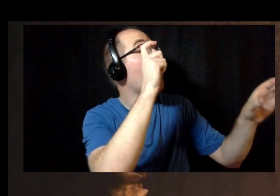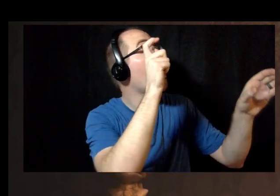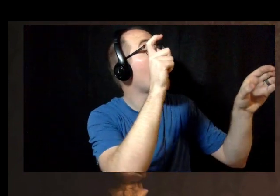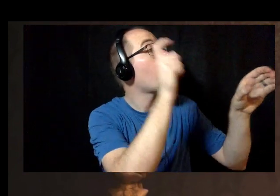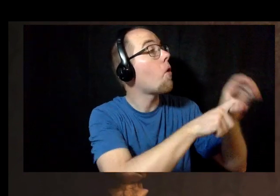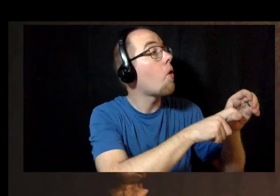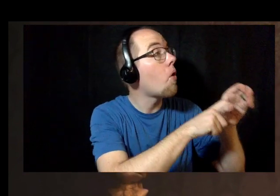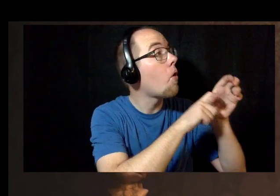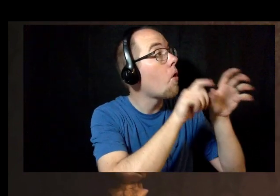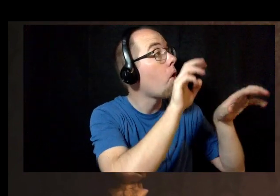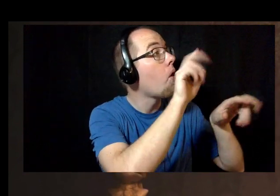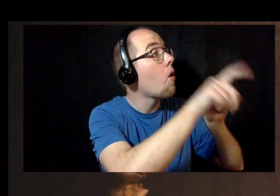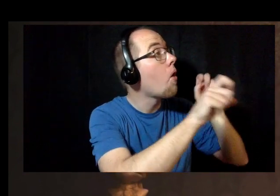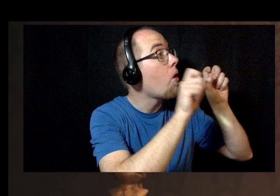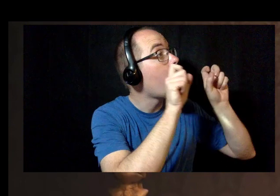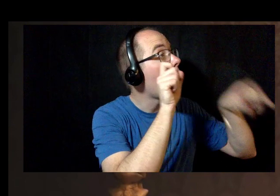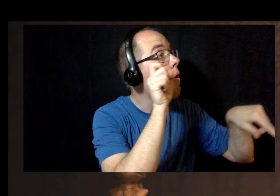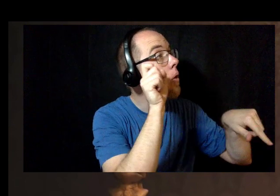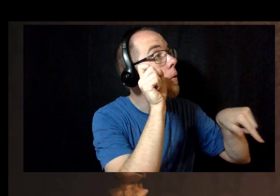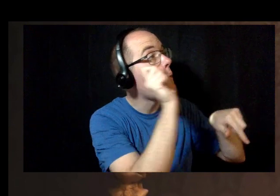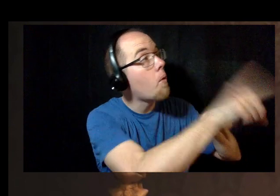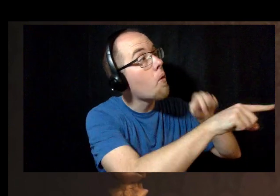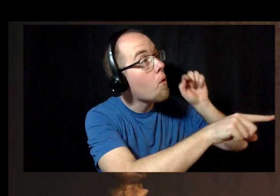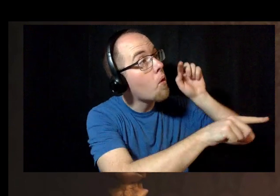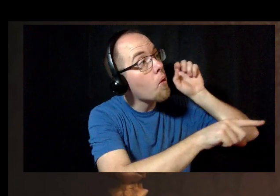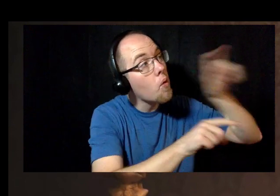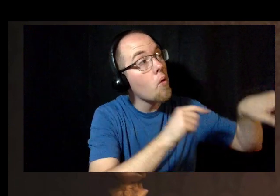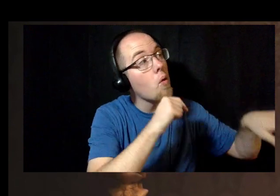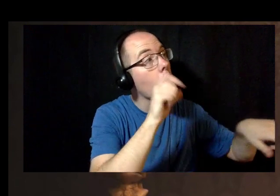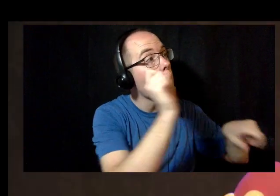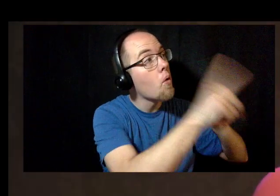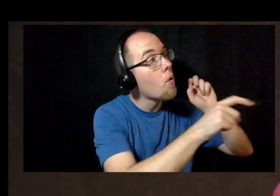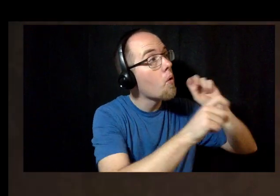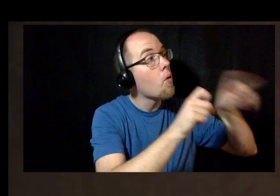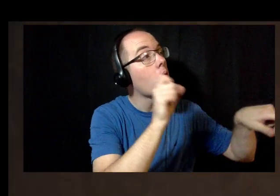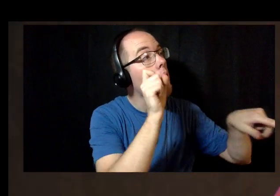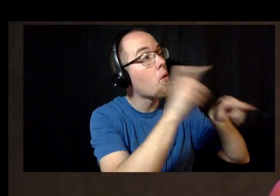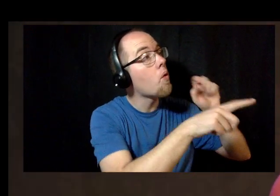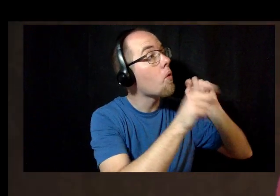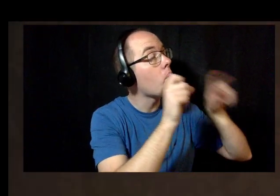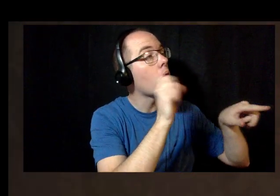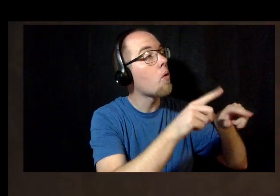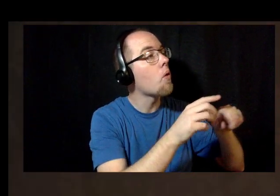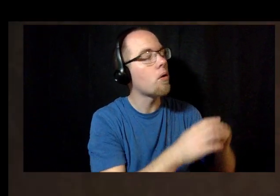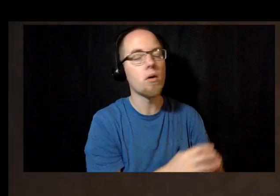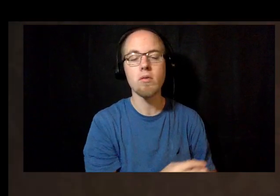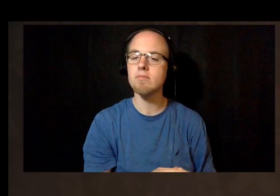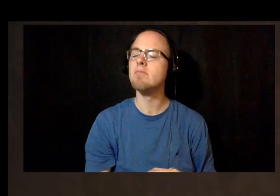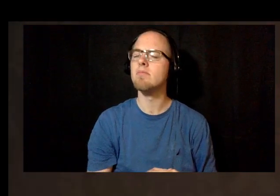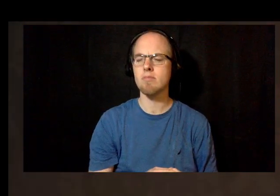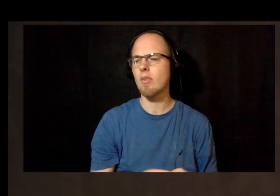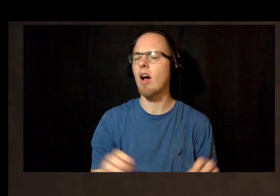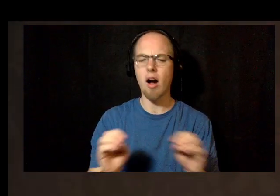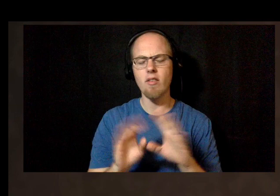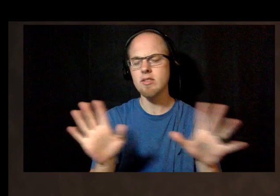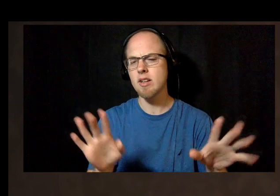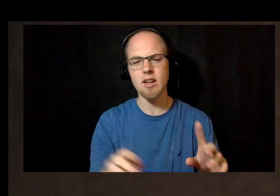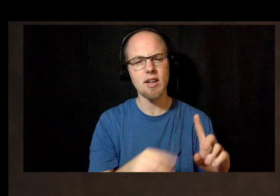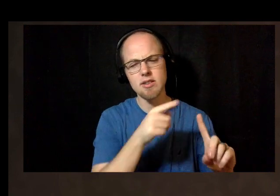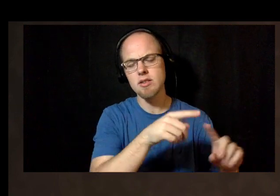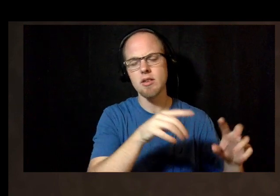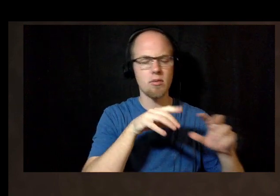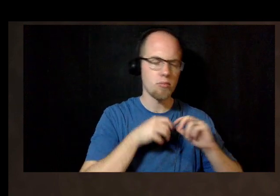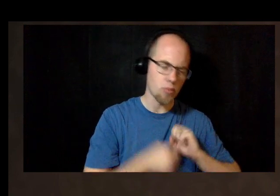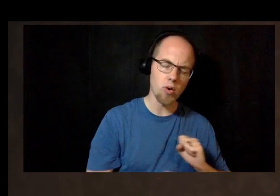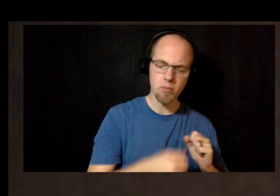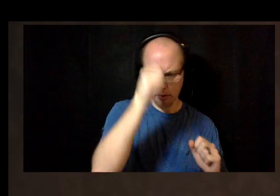Morgan's life and ask heaps of inappropriate questions. But he was clearly a broken man. He